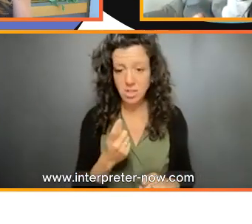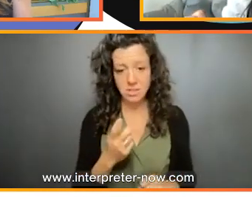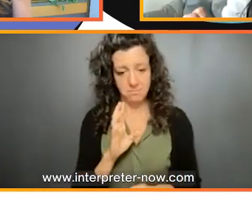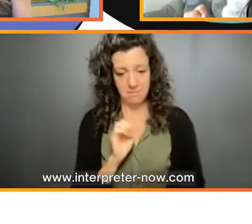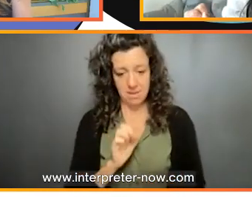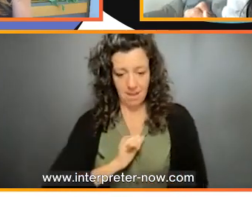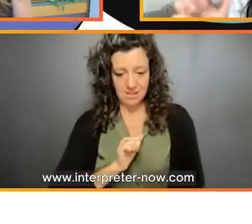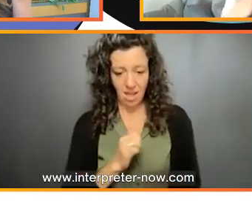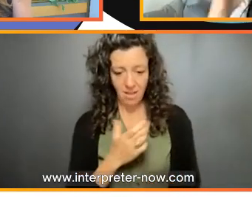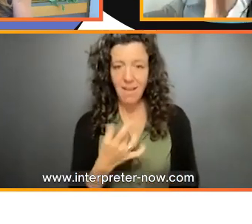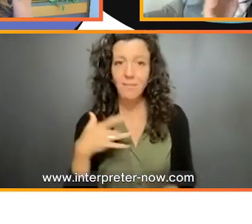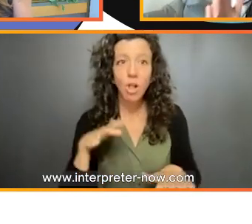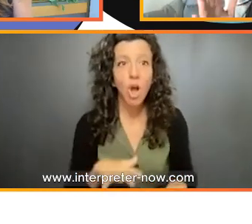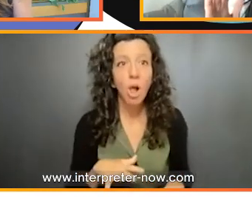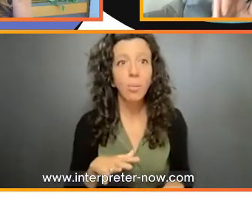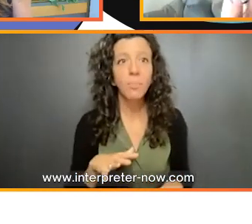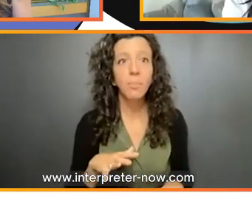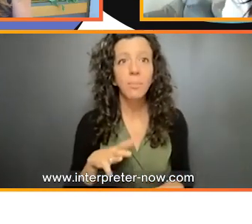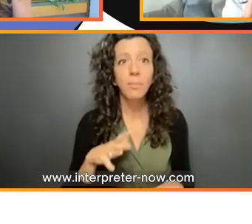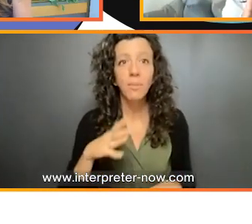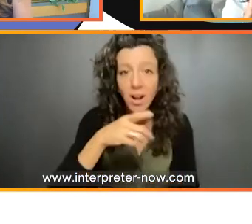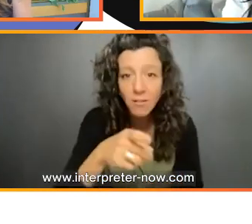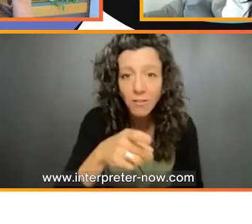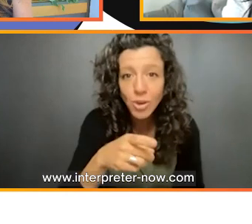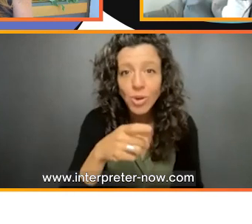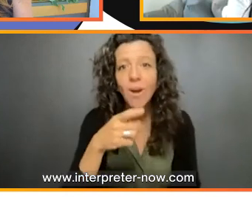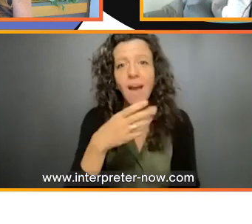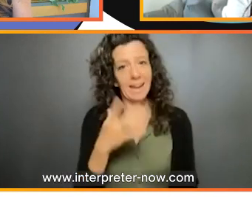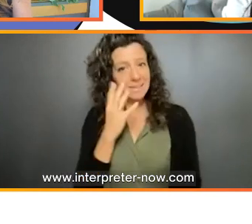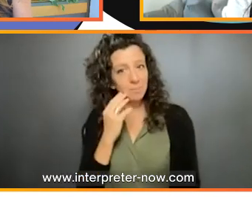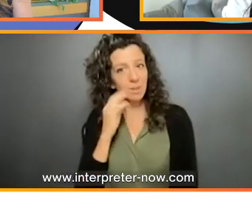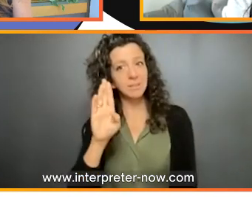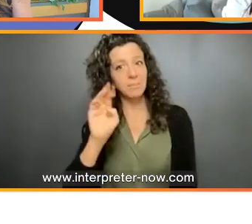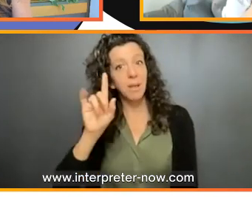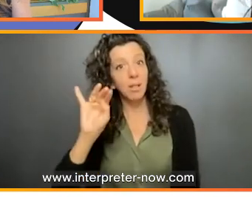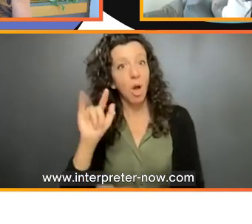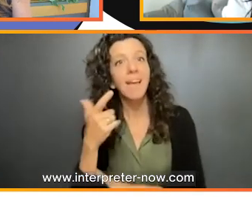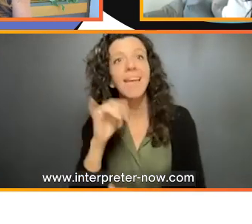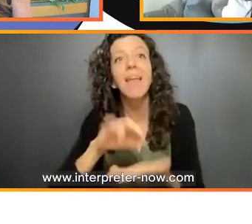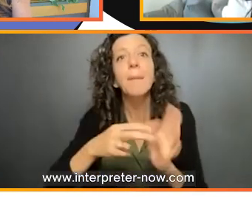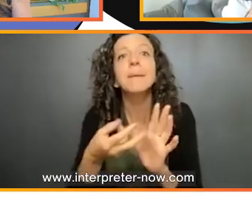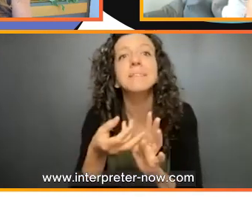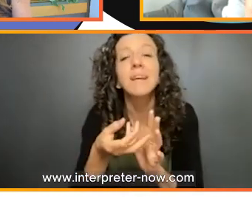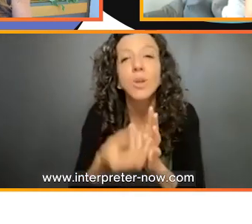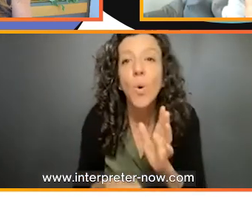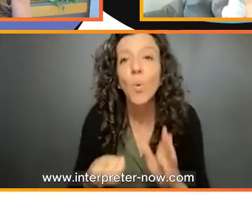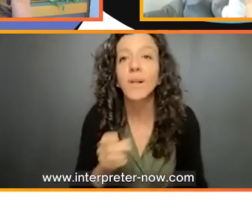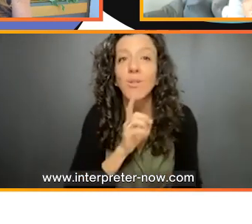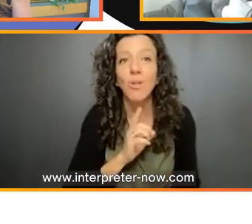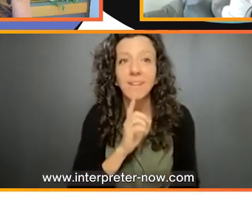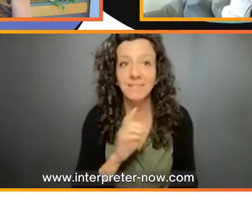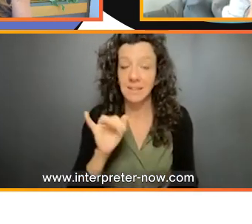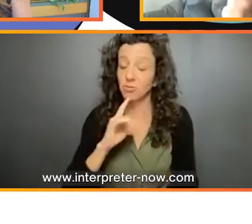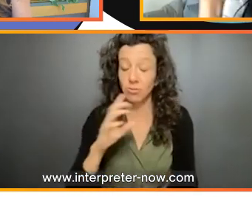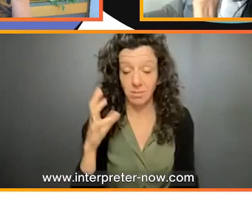away. Can I feel calm and settled in your midst by being who I am so that I can experience belonging, which is